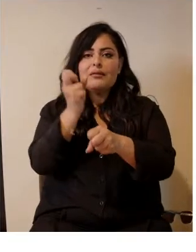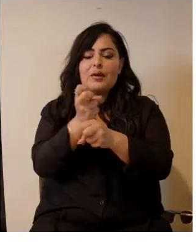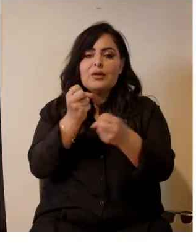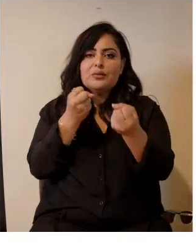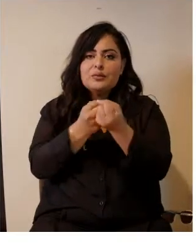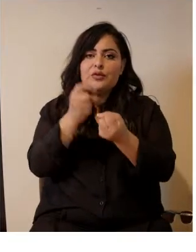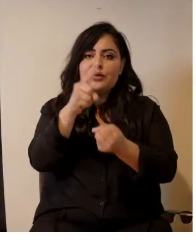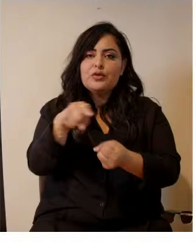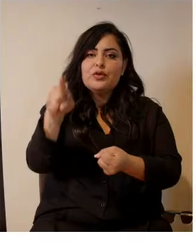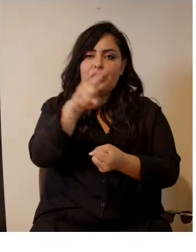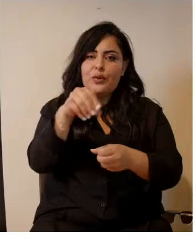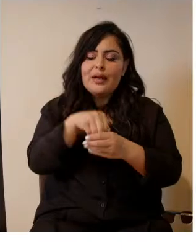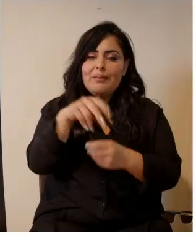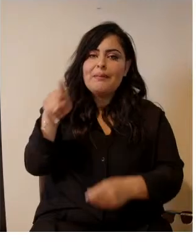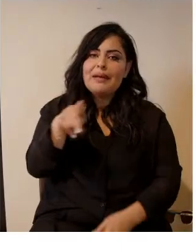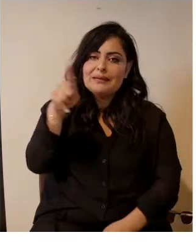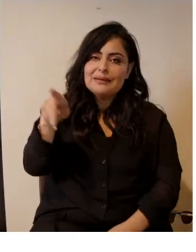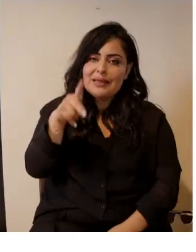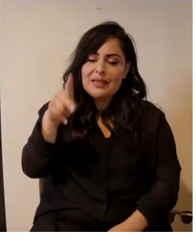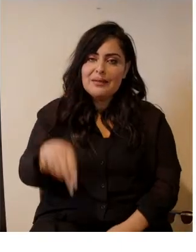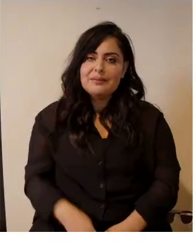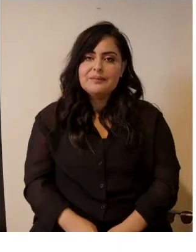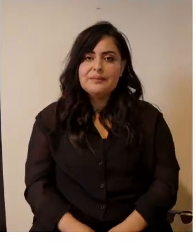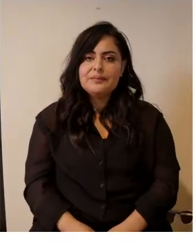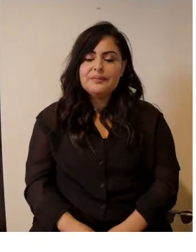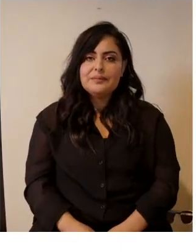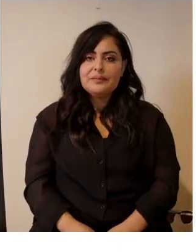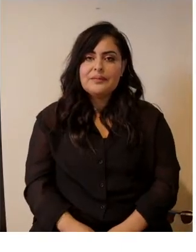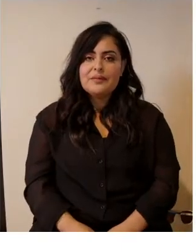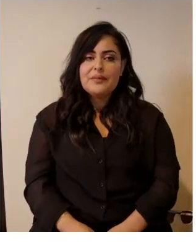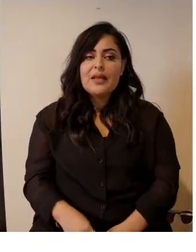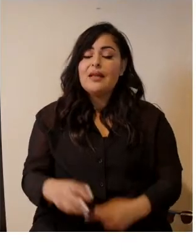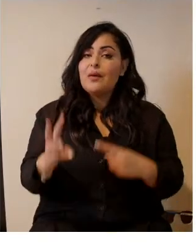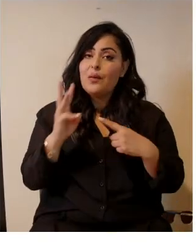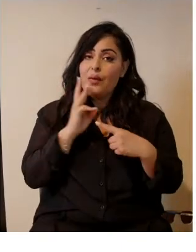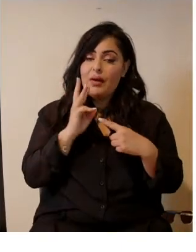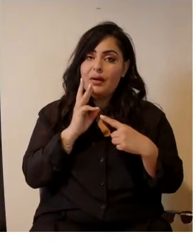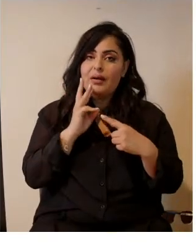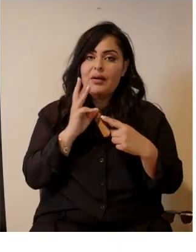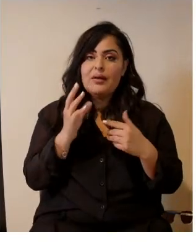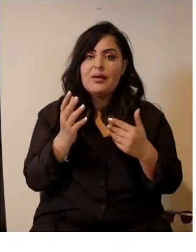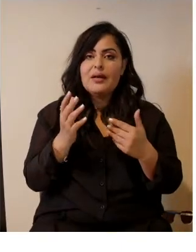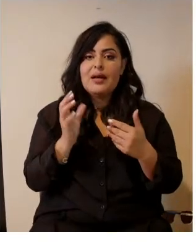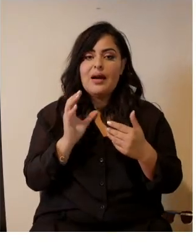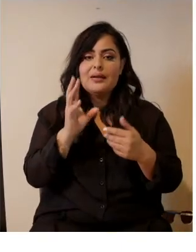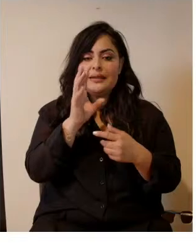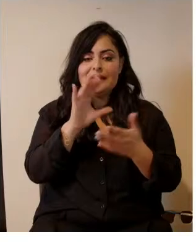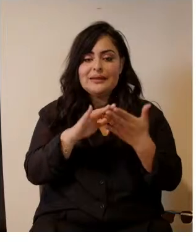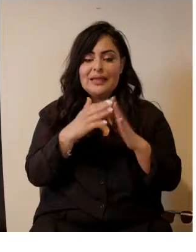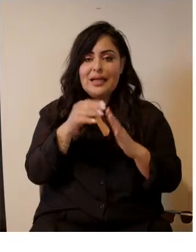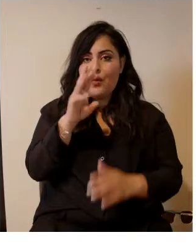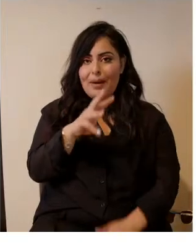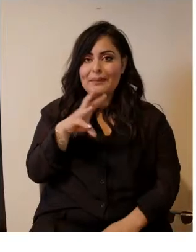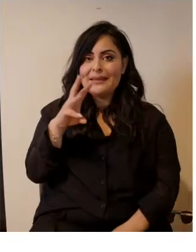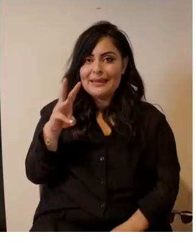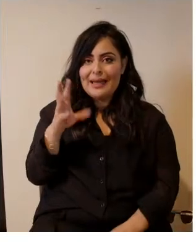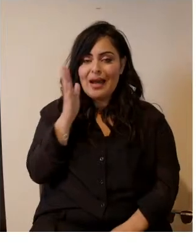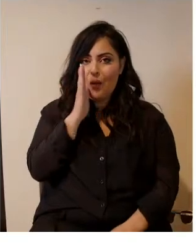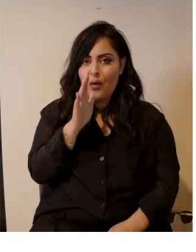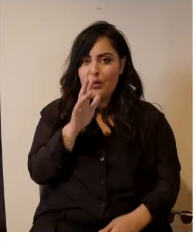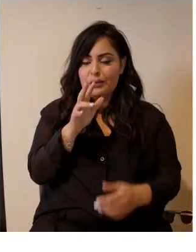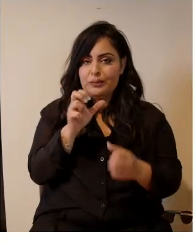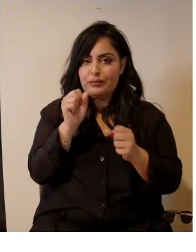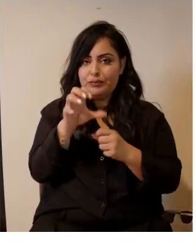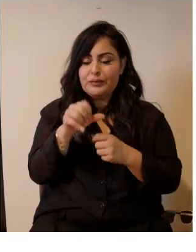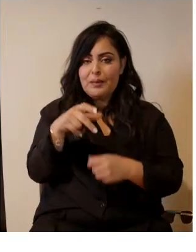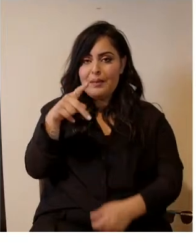our residents of Pasadena. With respect to water, we do have on our city website, I want to state it for you, please,